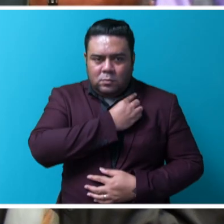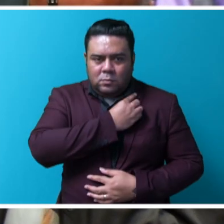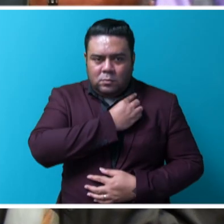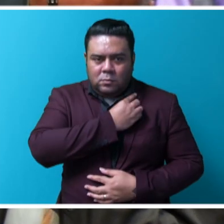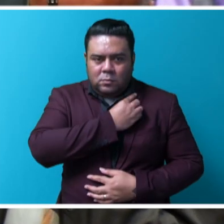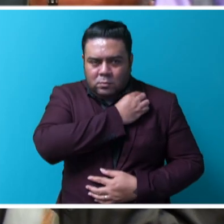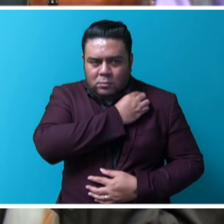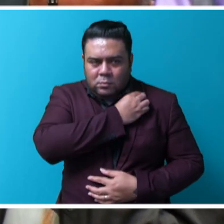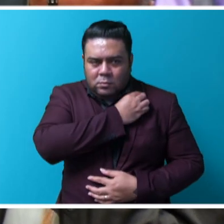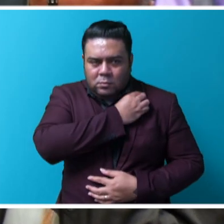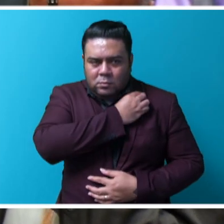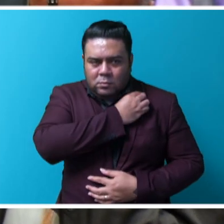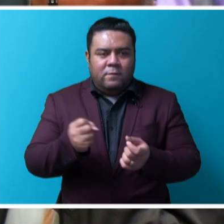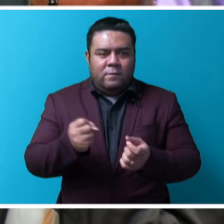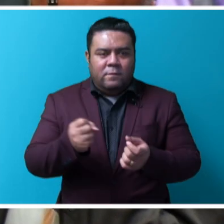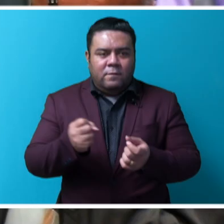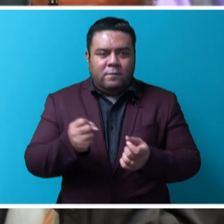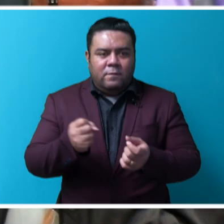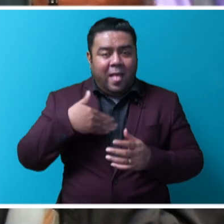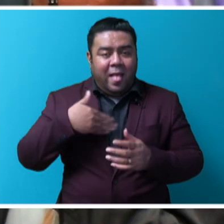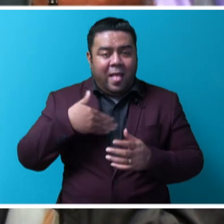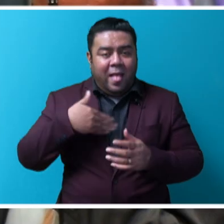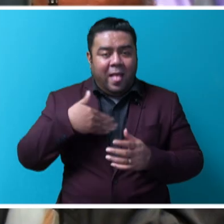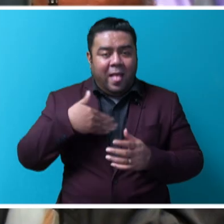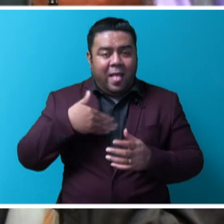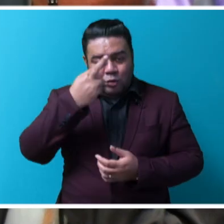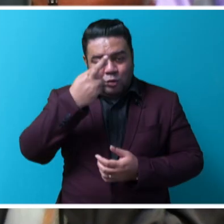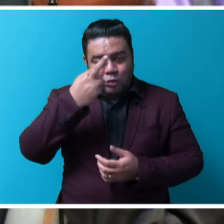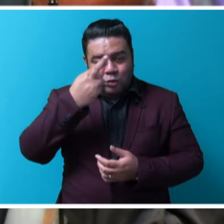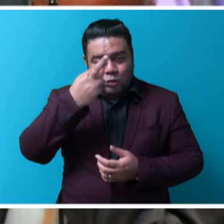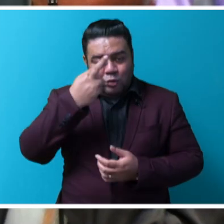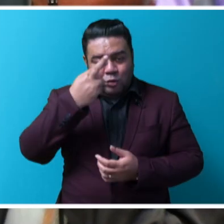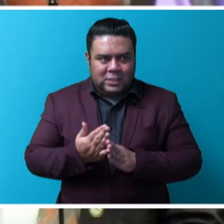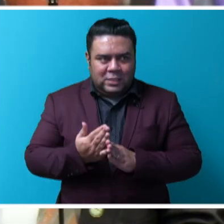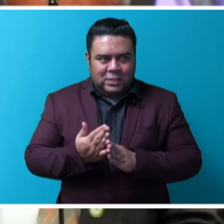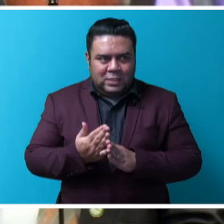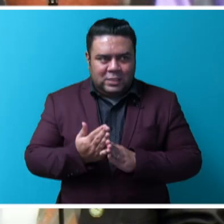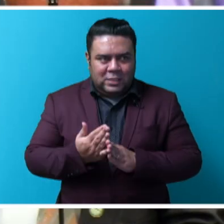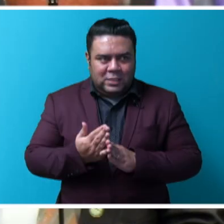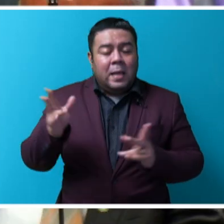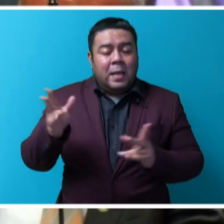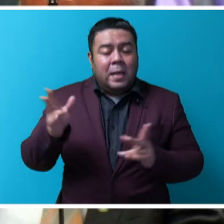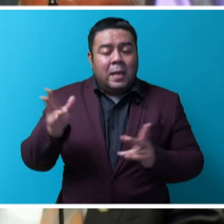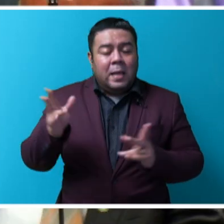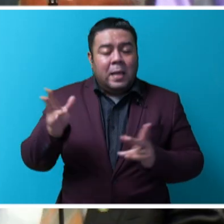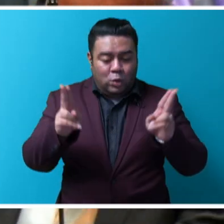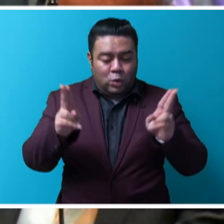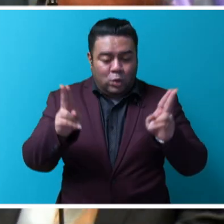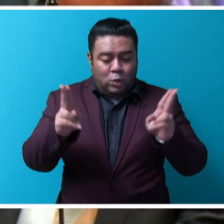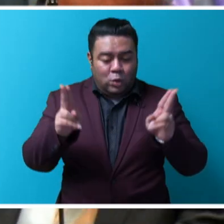fund the appointment of additional administrative staff needed to support the newly established ministry, 100,000 for trash booms